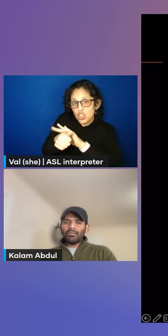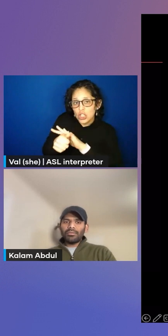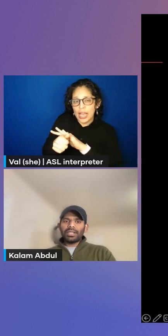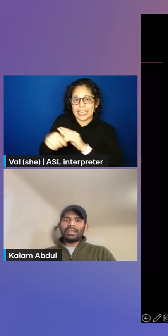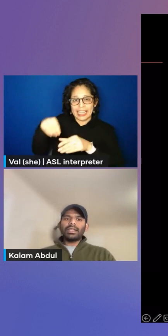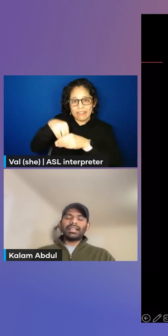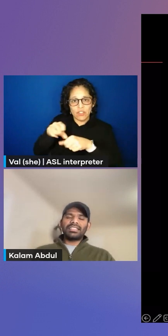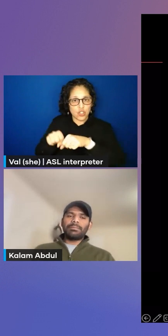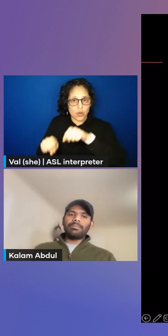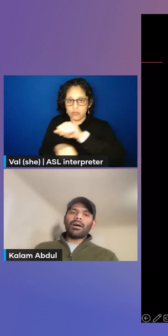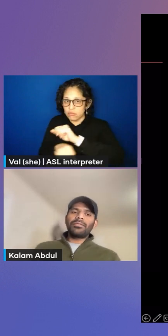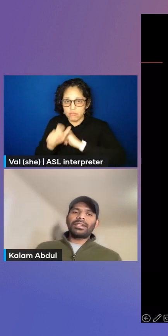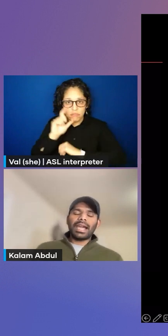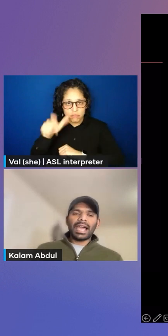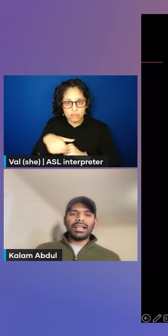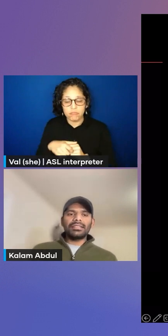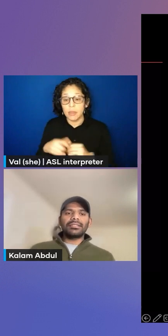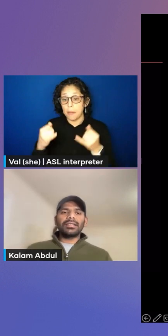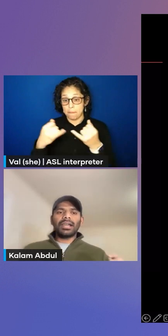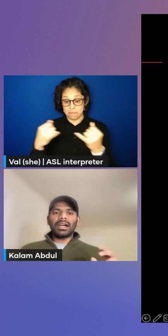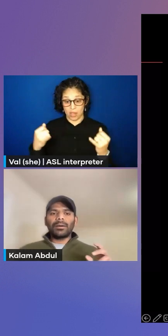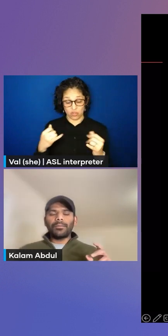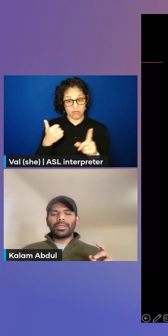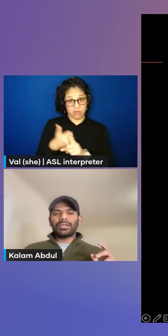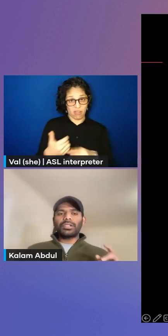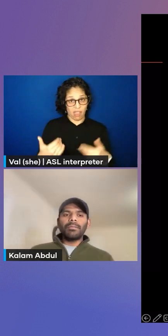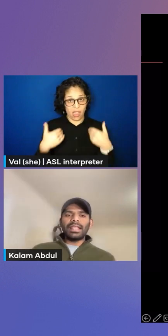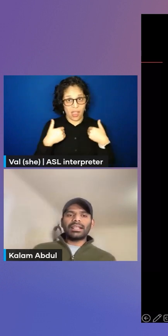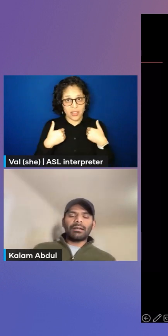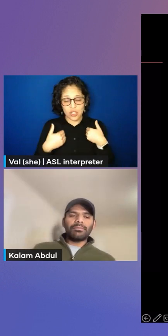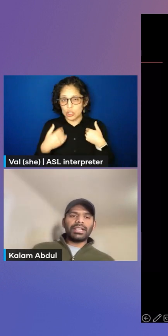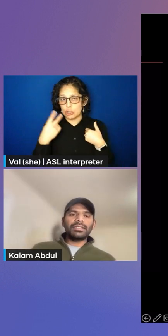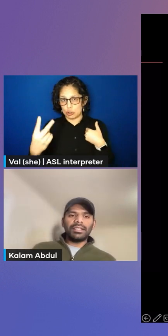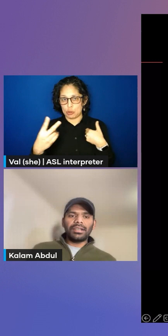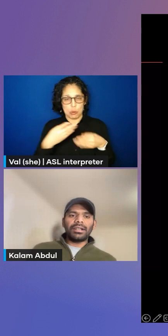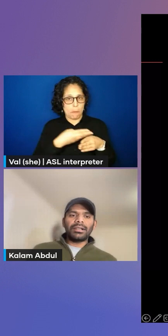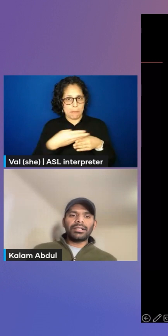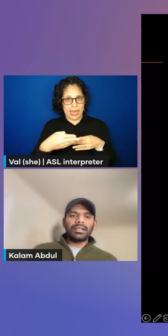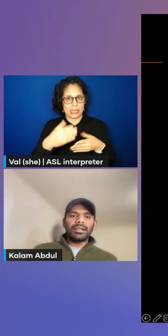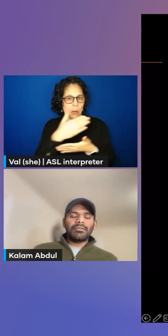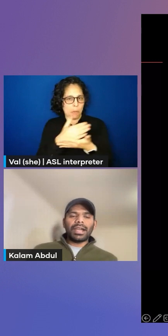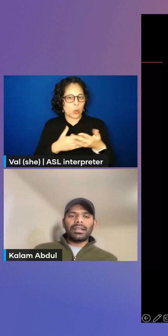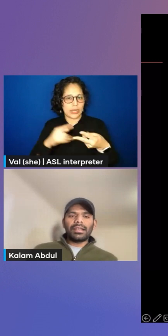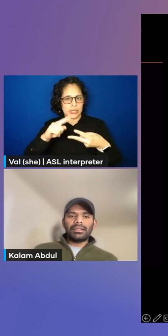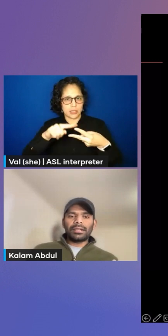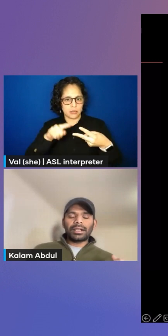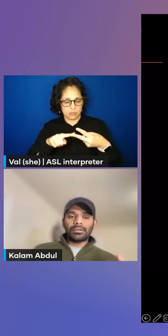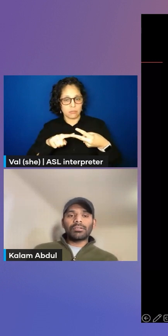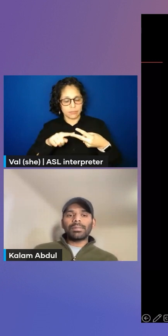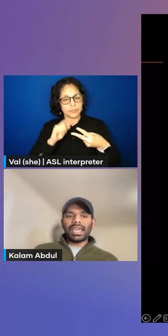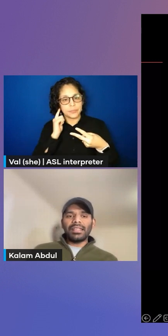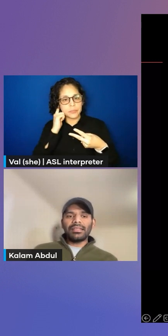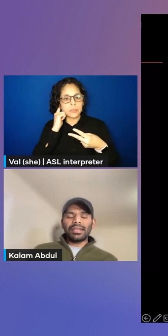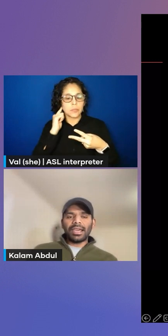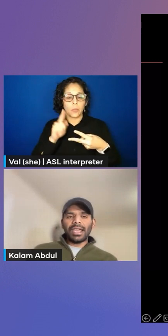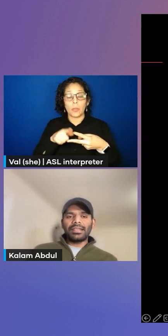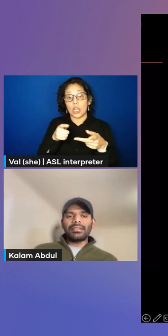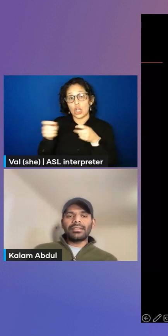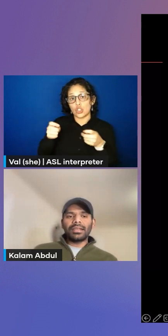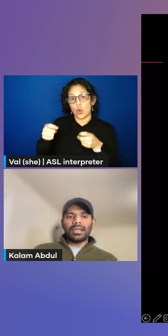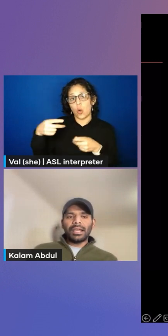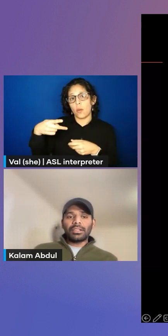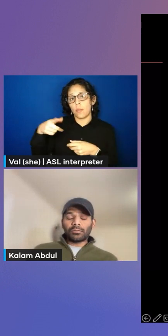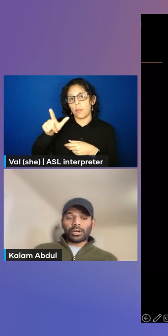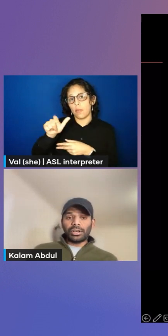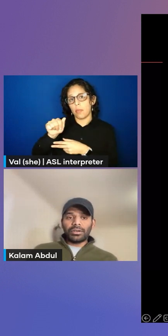And the boundary, HCP Boundary, has two main components in here, right? The control plane